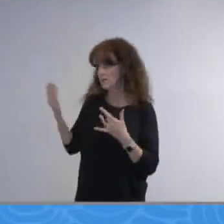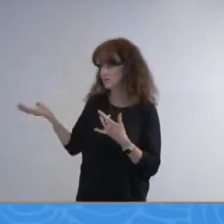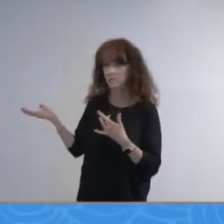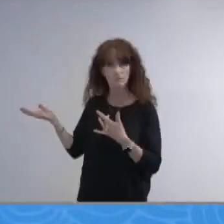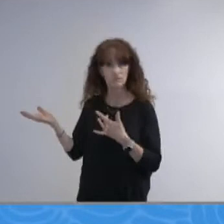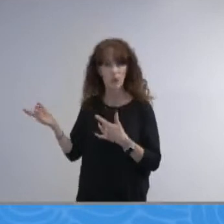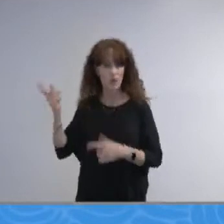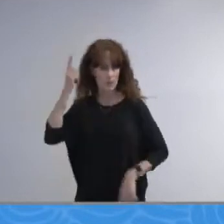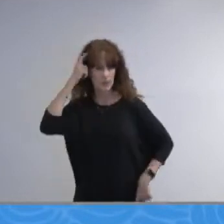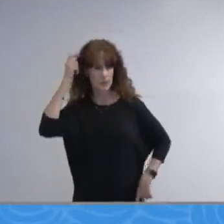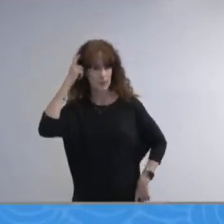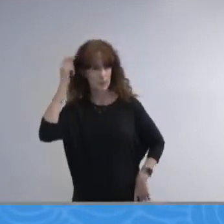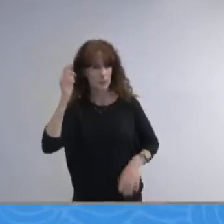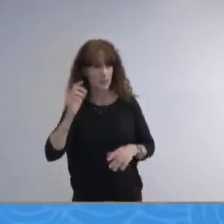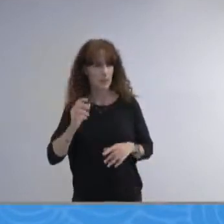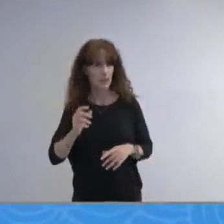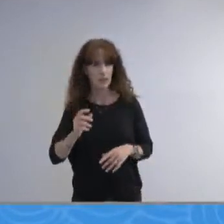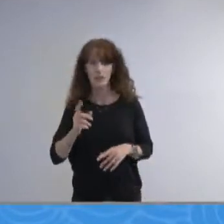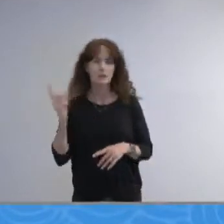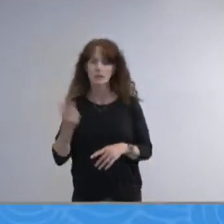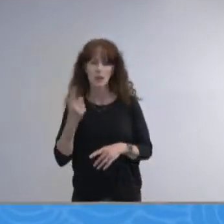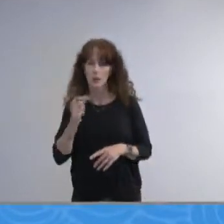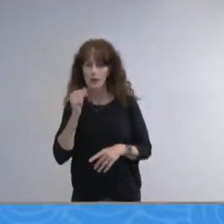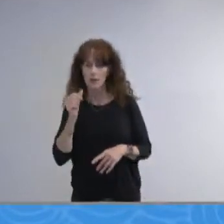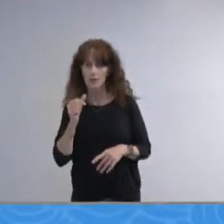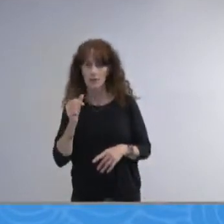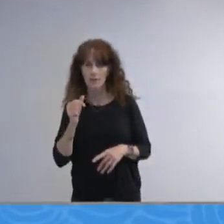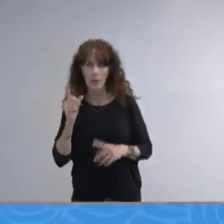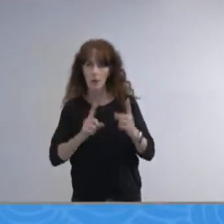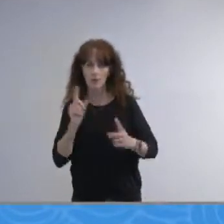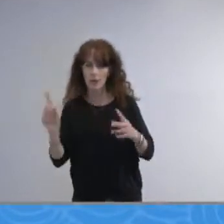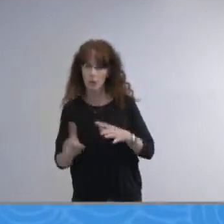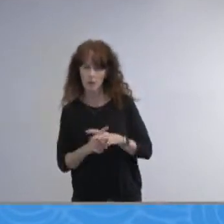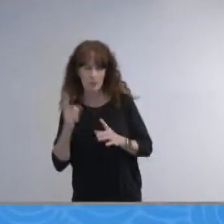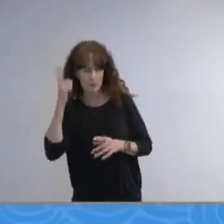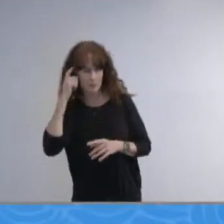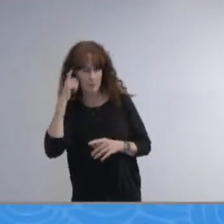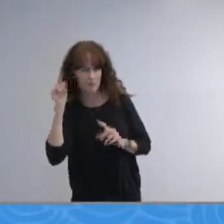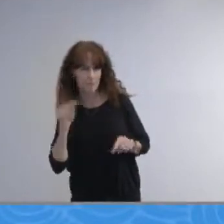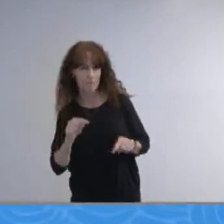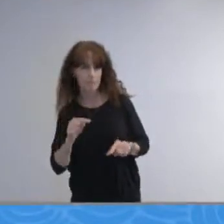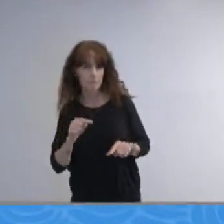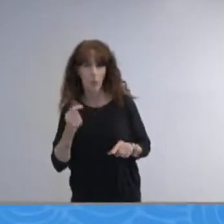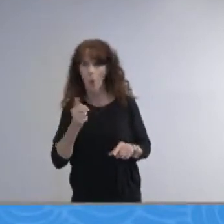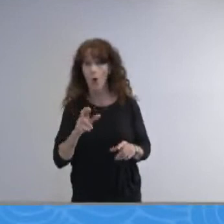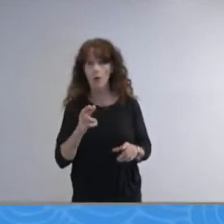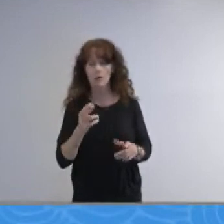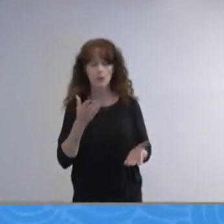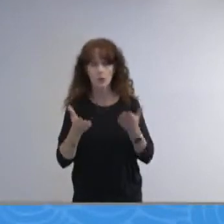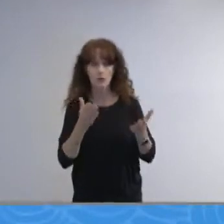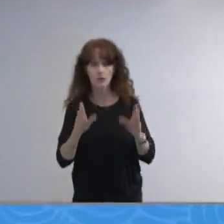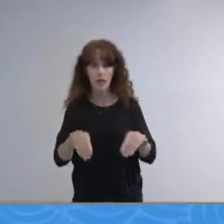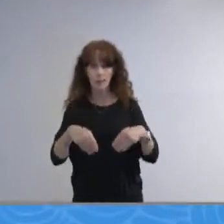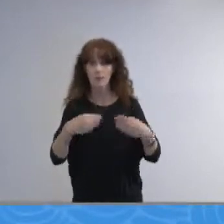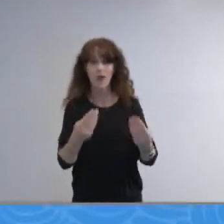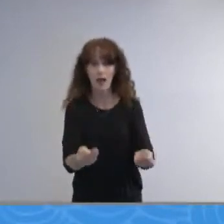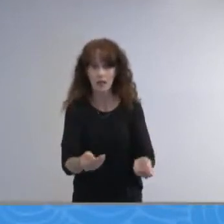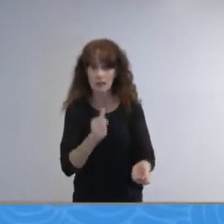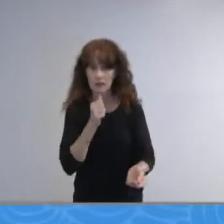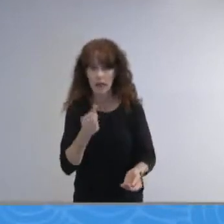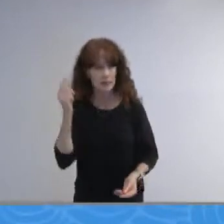have suspicion that the child's not showing up, that the one-on-one is not showing up, or any other service that's not being